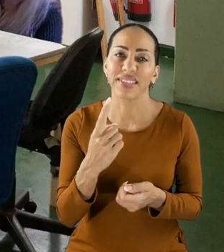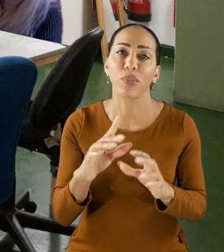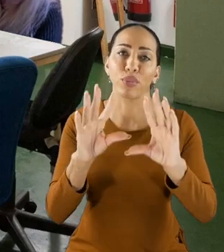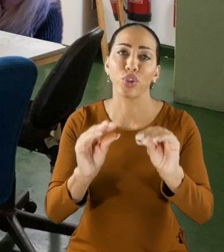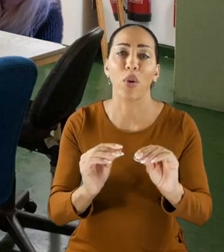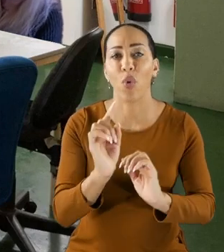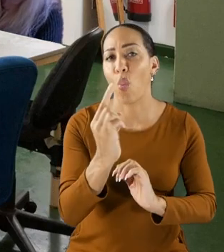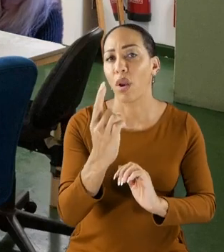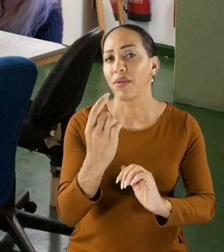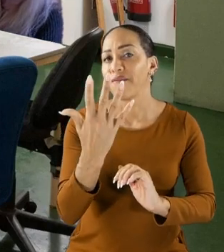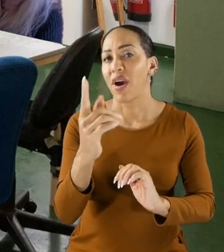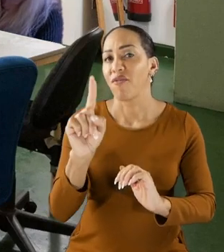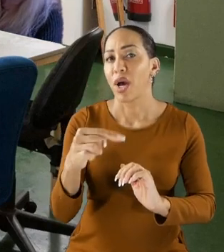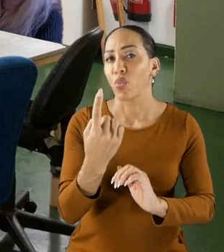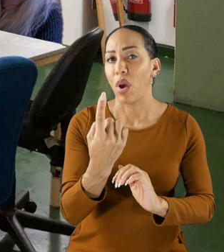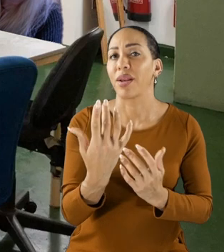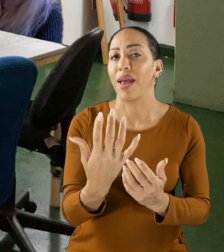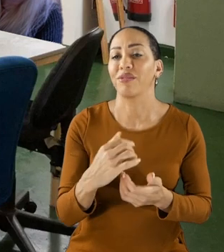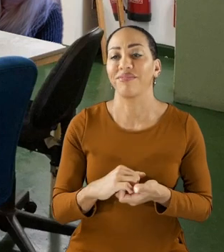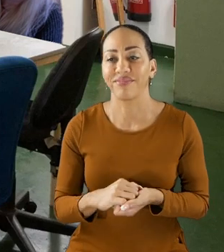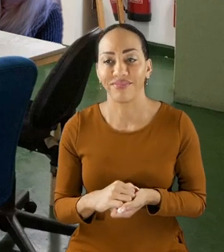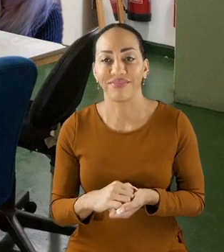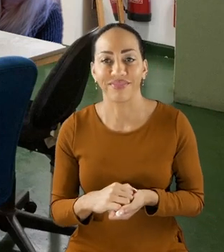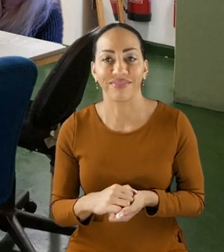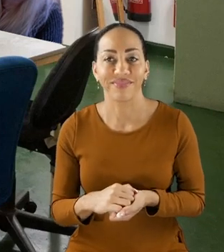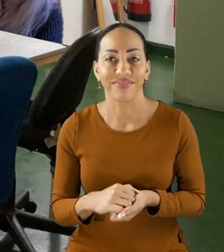we're safe. We stopped for 1 o'clock for lunch. It's nearly 5 past.